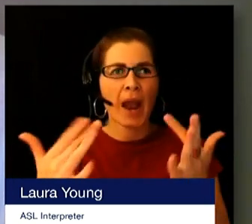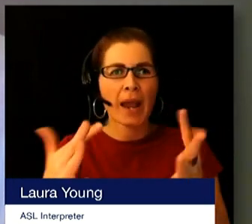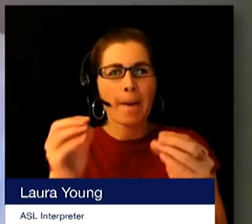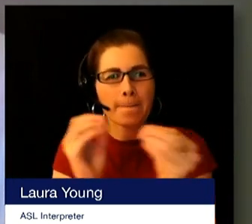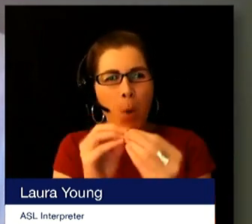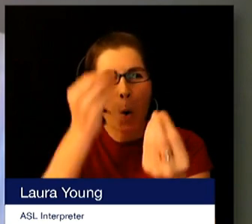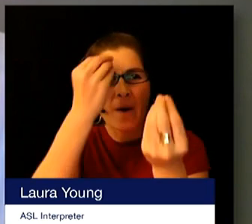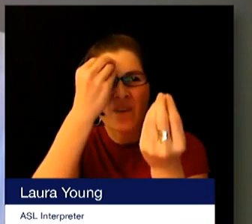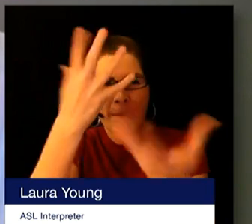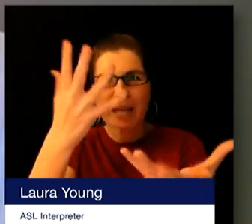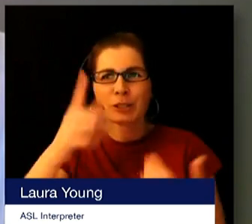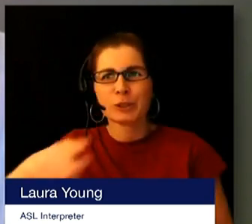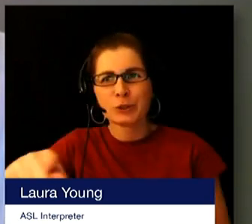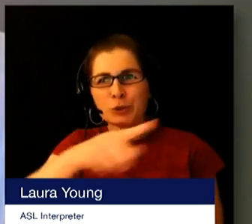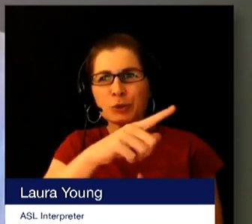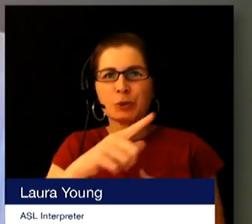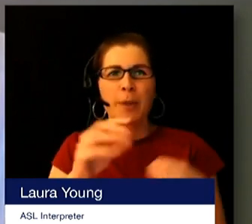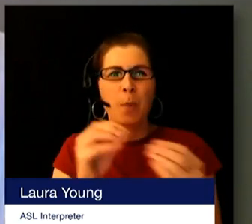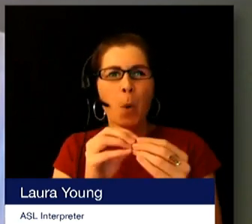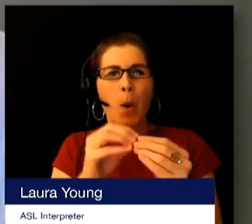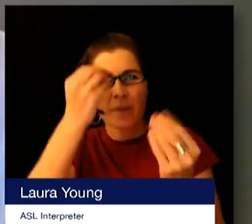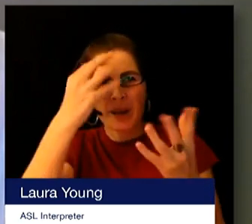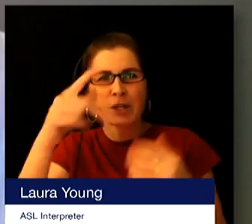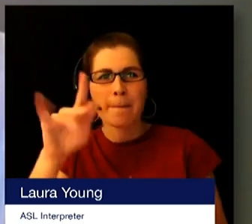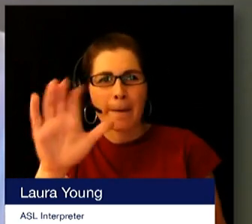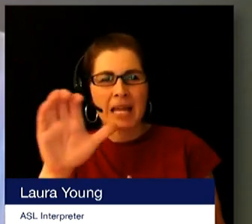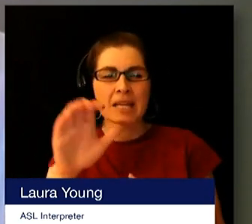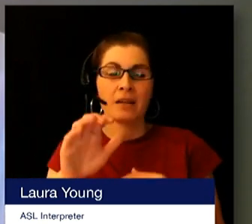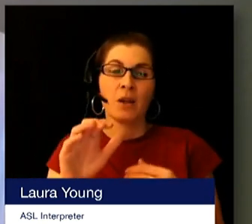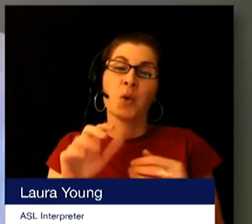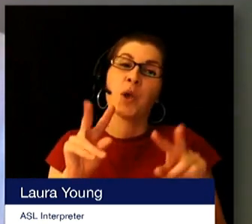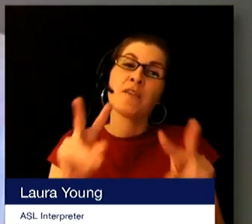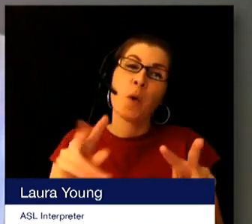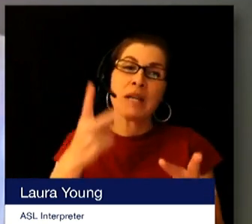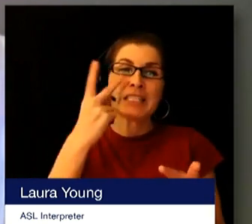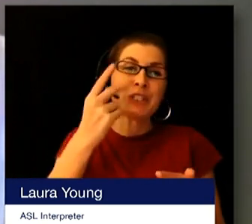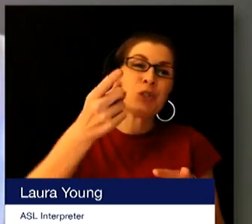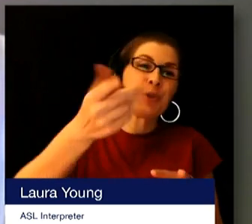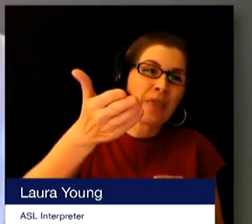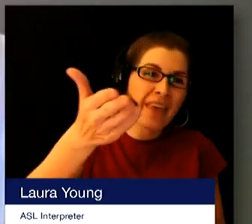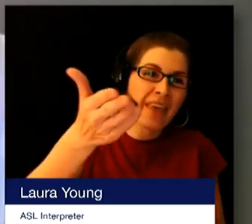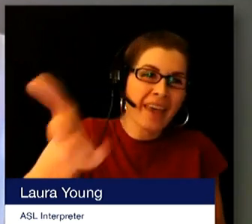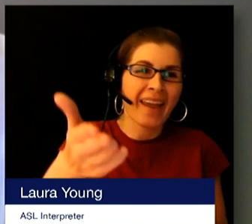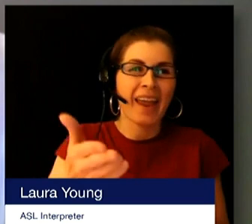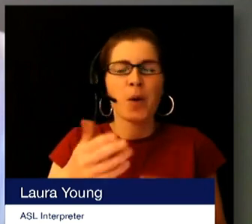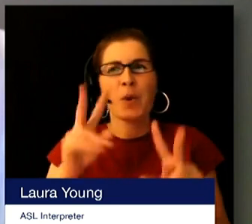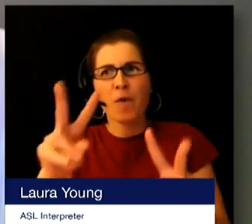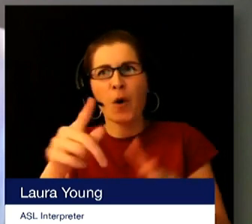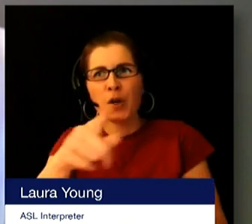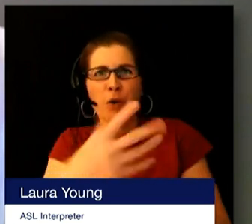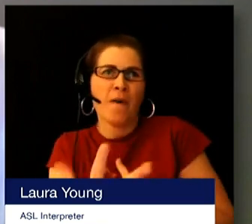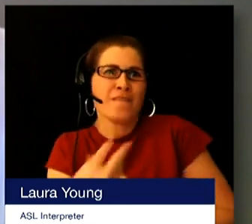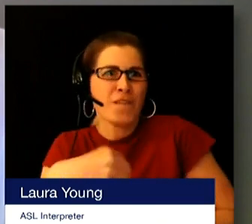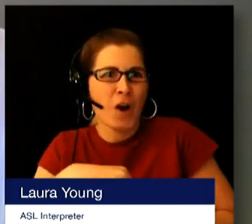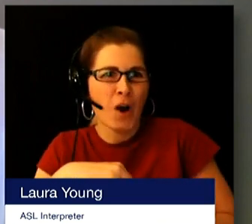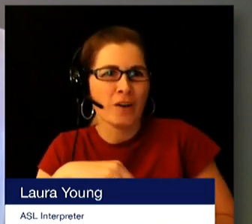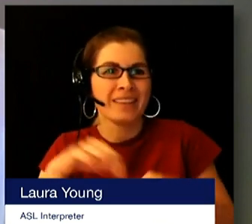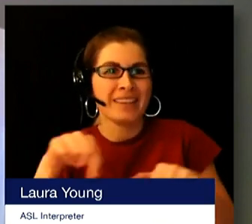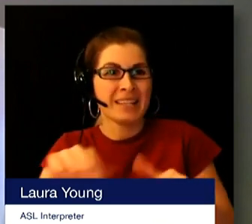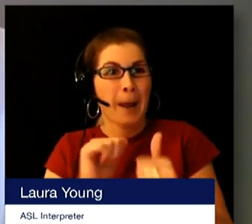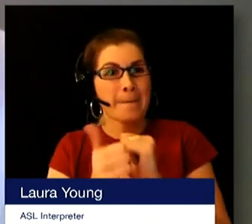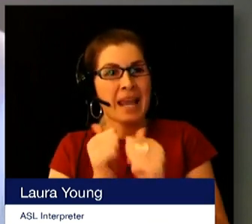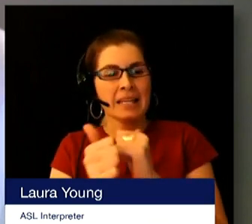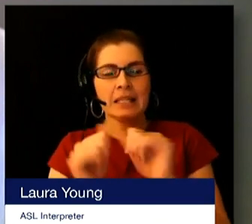information to you all and the public. We look forward to seeing you out there. We look forward to having you be a part of this campaign. But in the meantime,